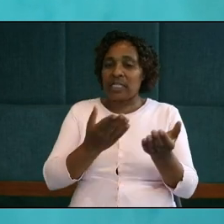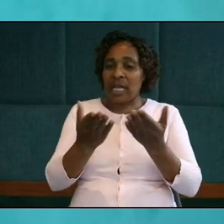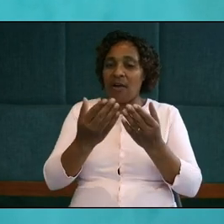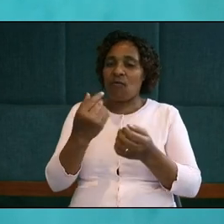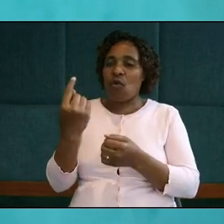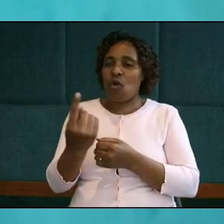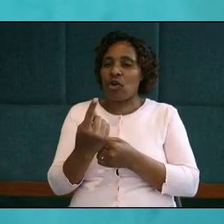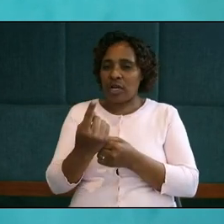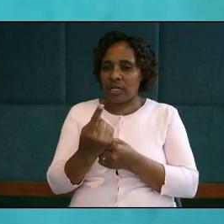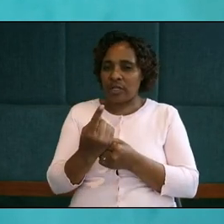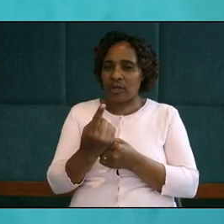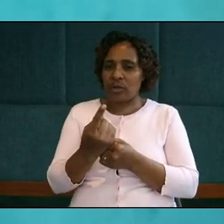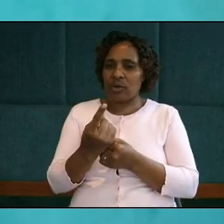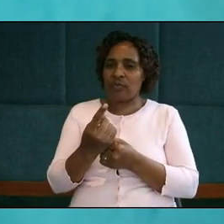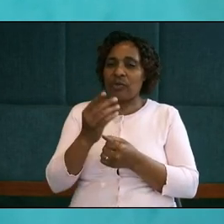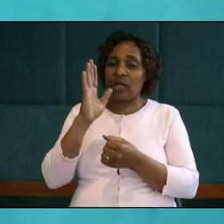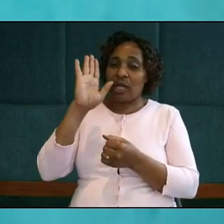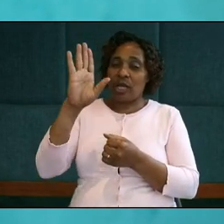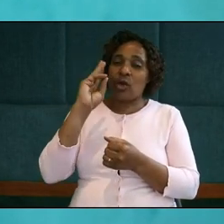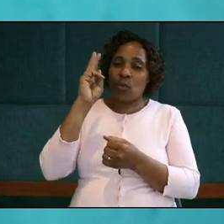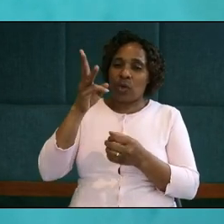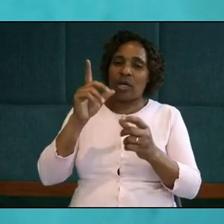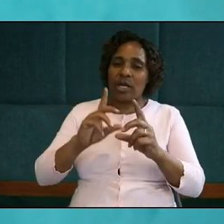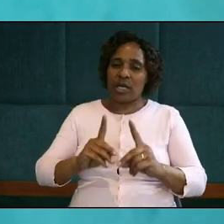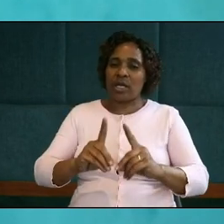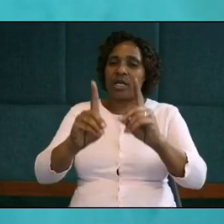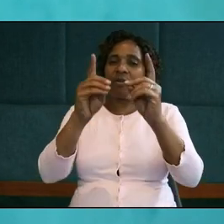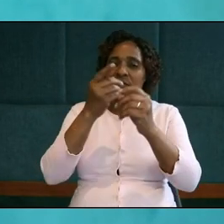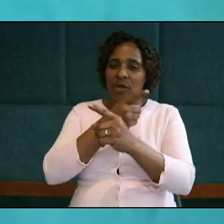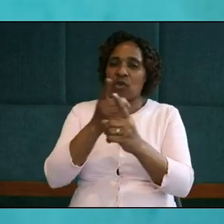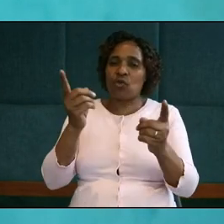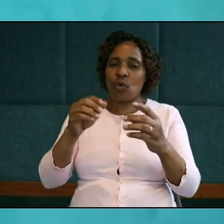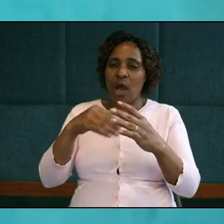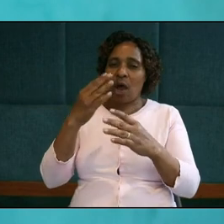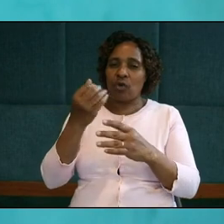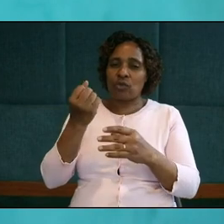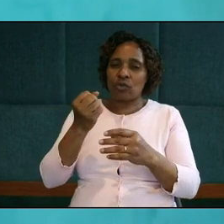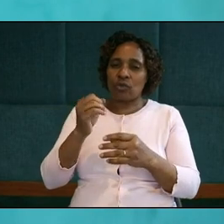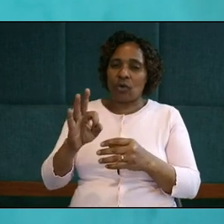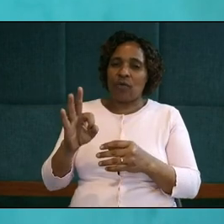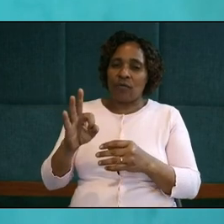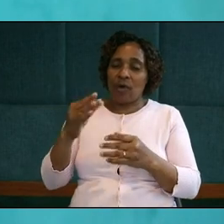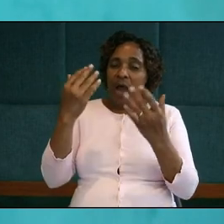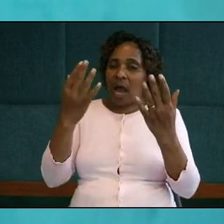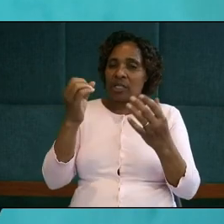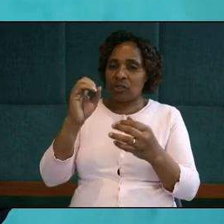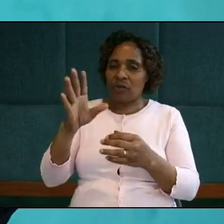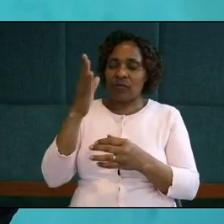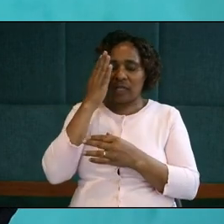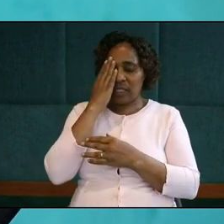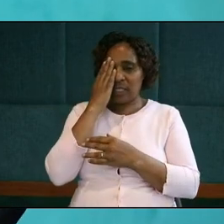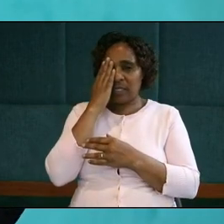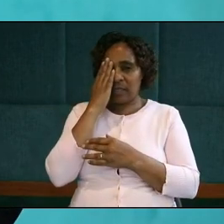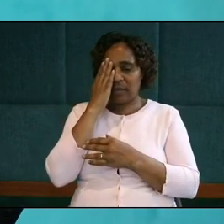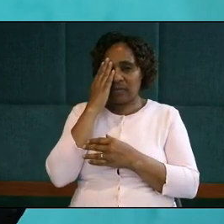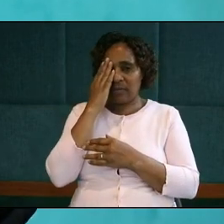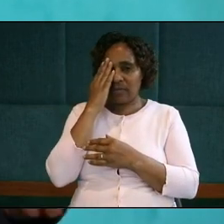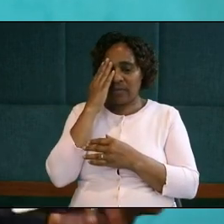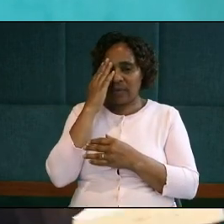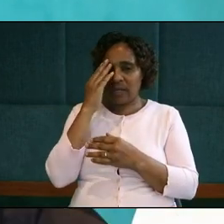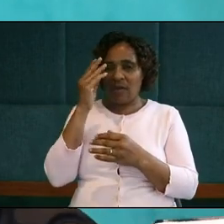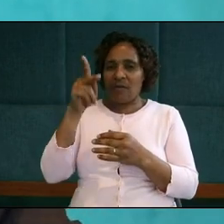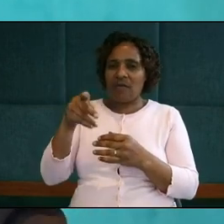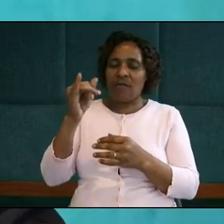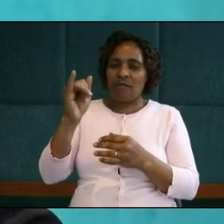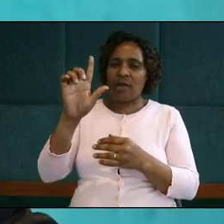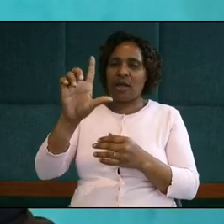serve him only, he will deliver you out of the hand of the Israelites. So, Philistines.